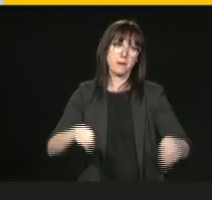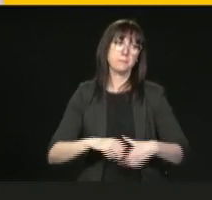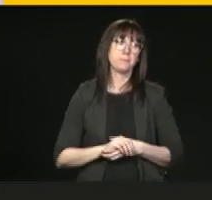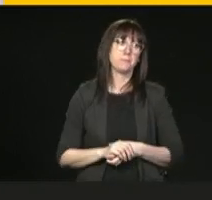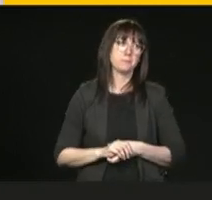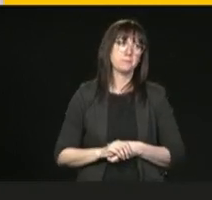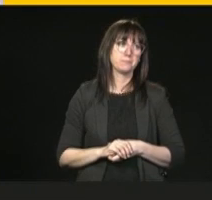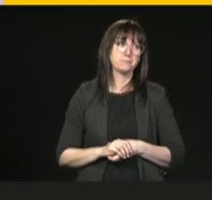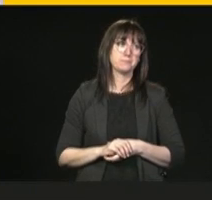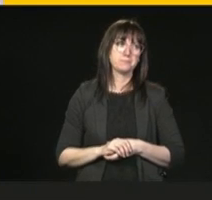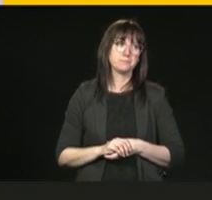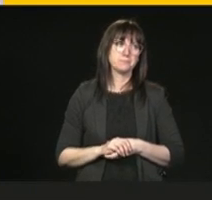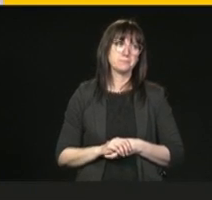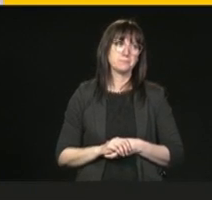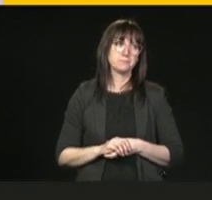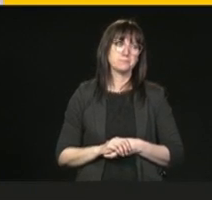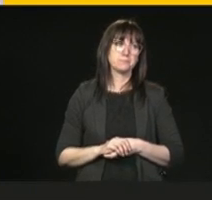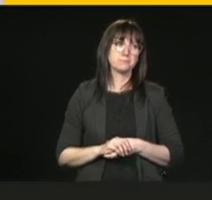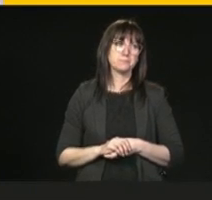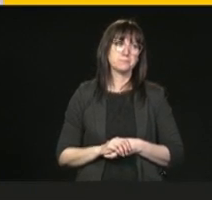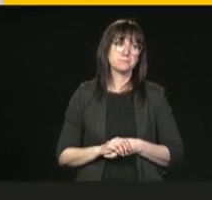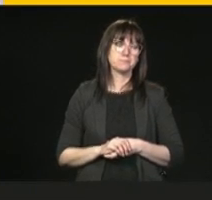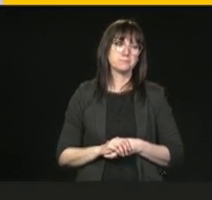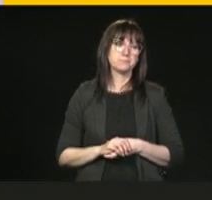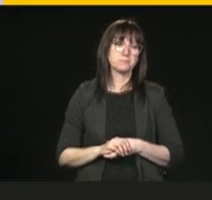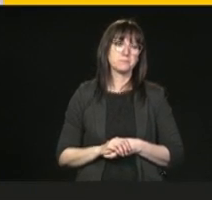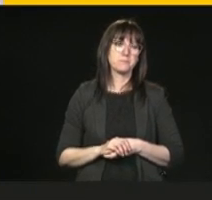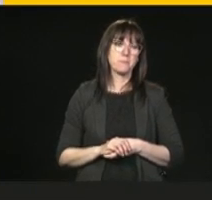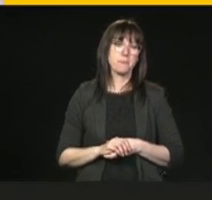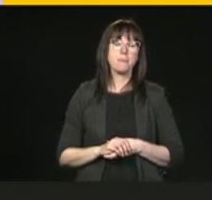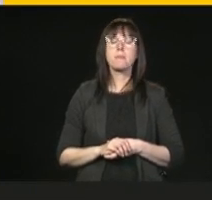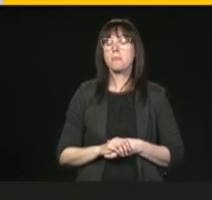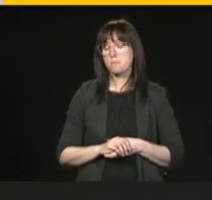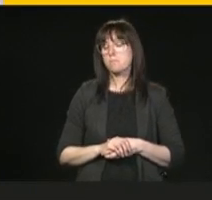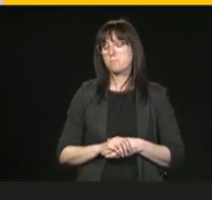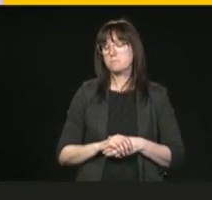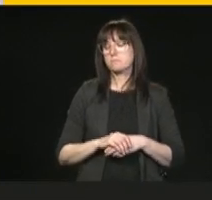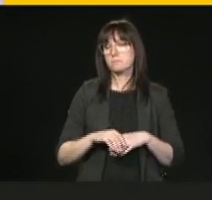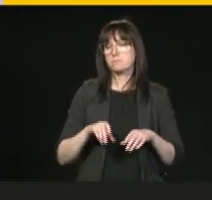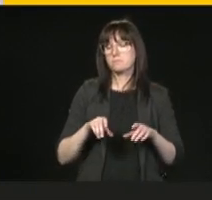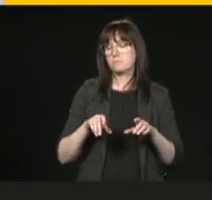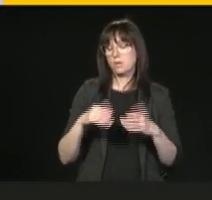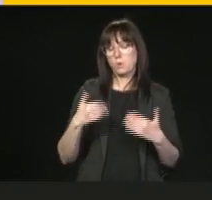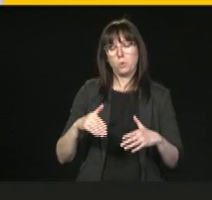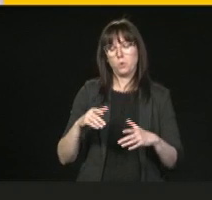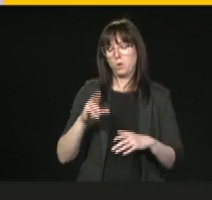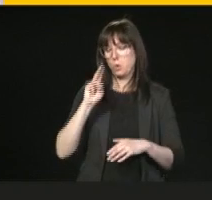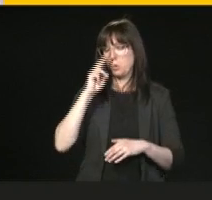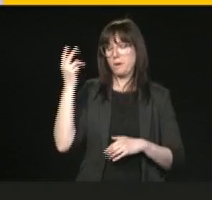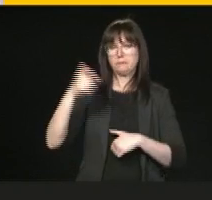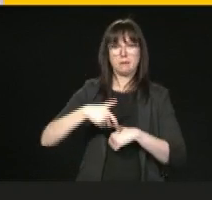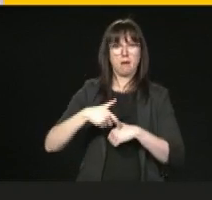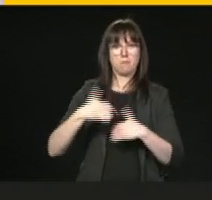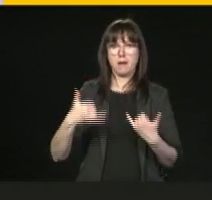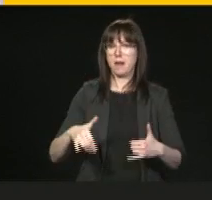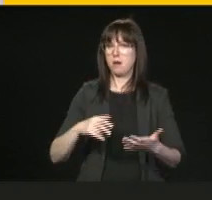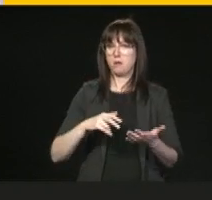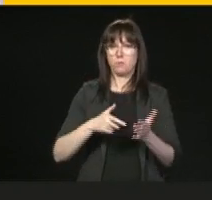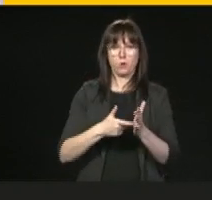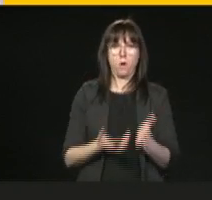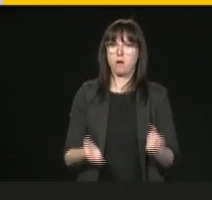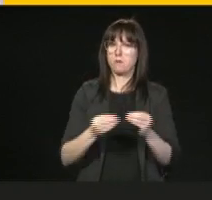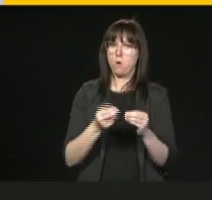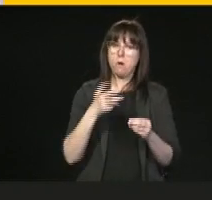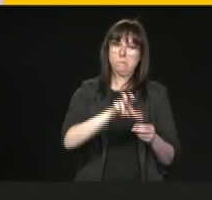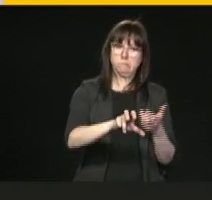We know that these are exceptional times that have required exceptional measures of investing to